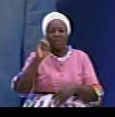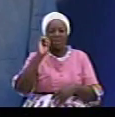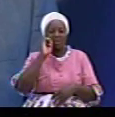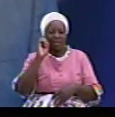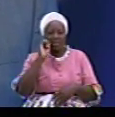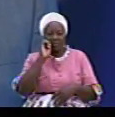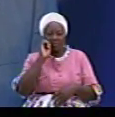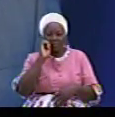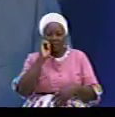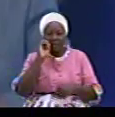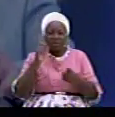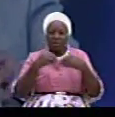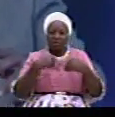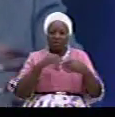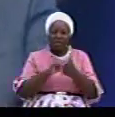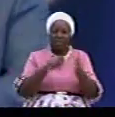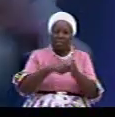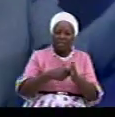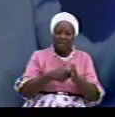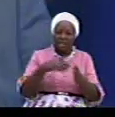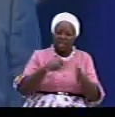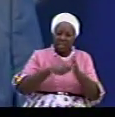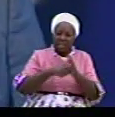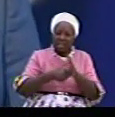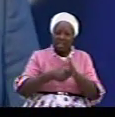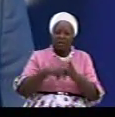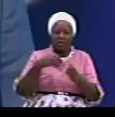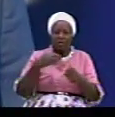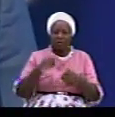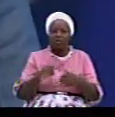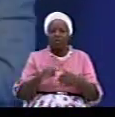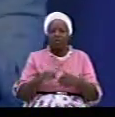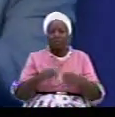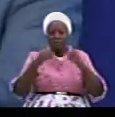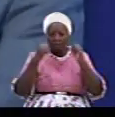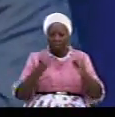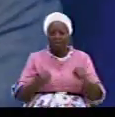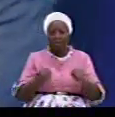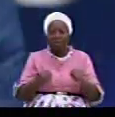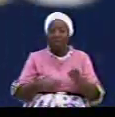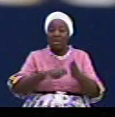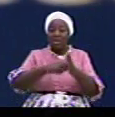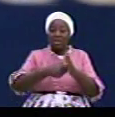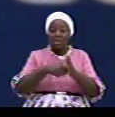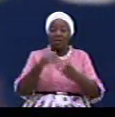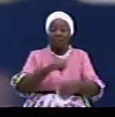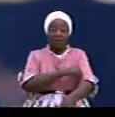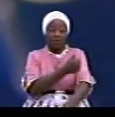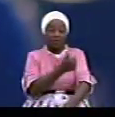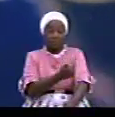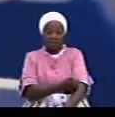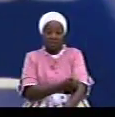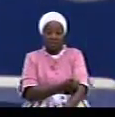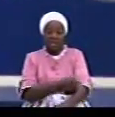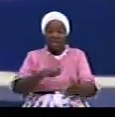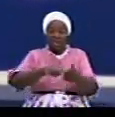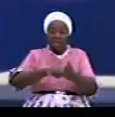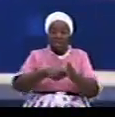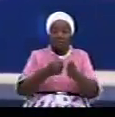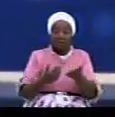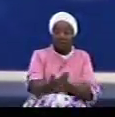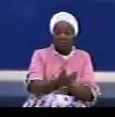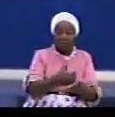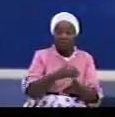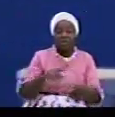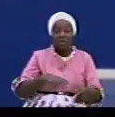key of cultivation, the key of the best